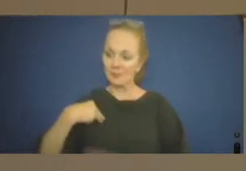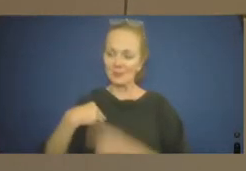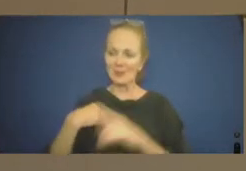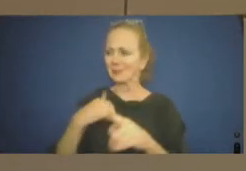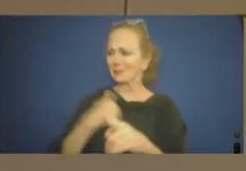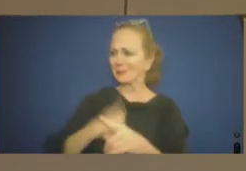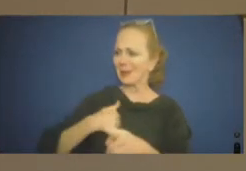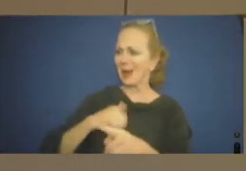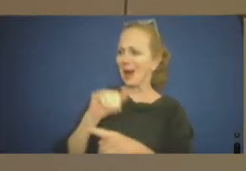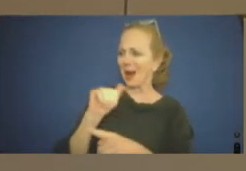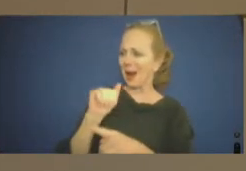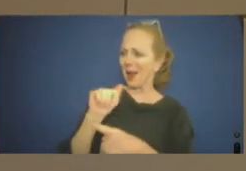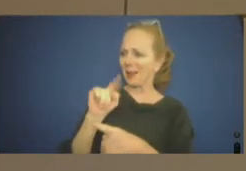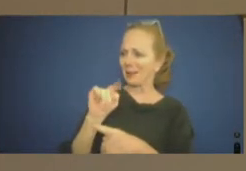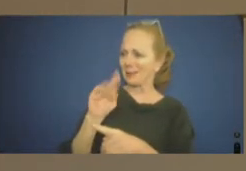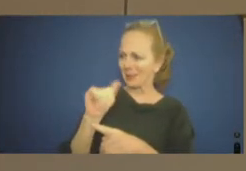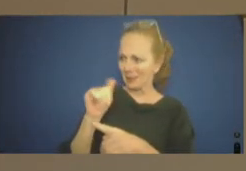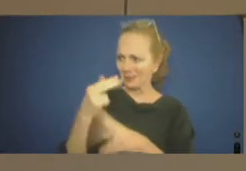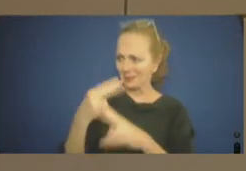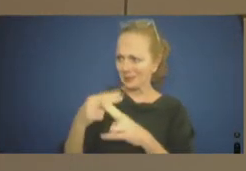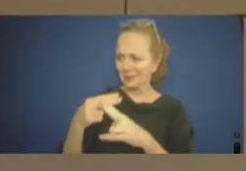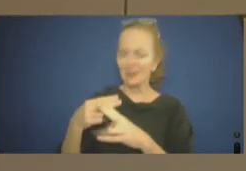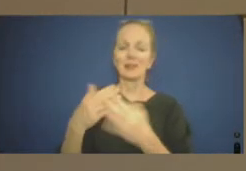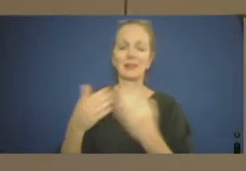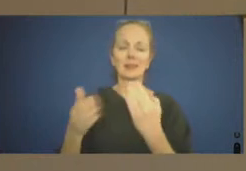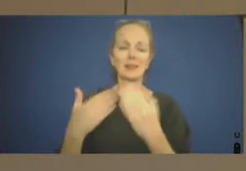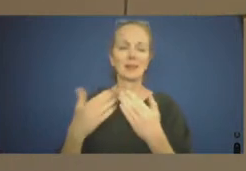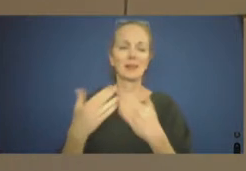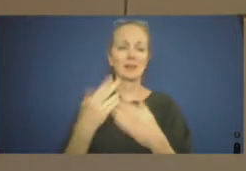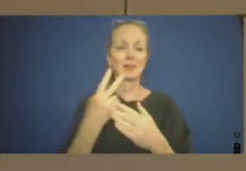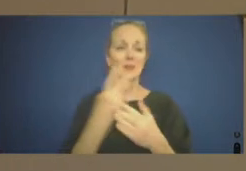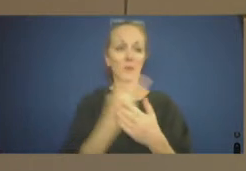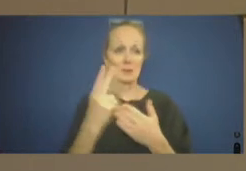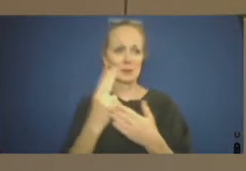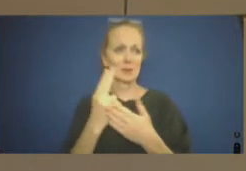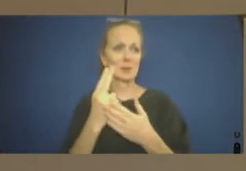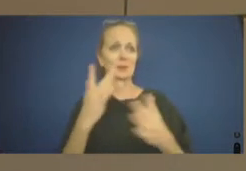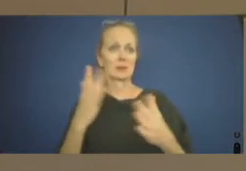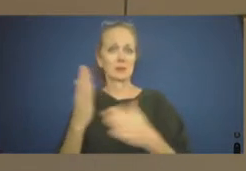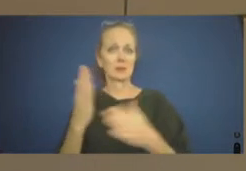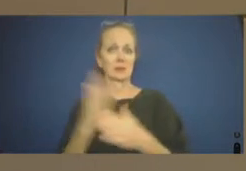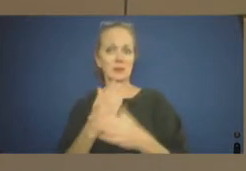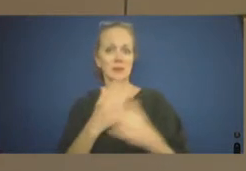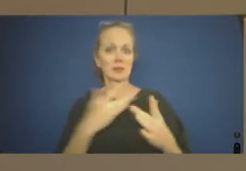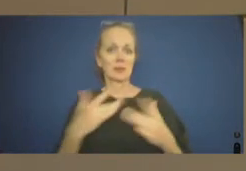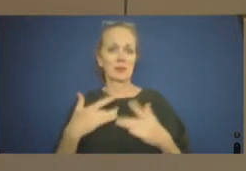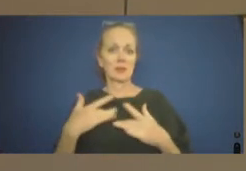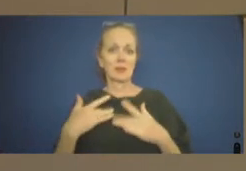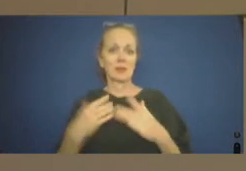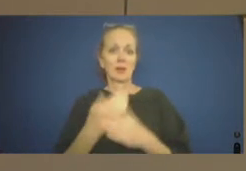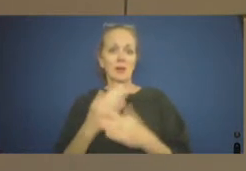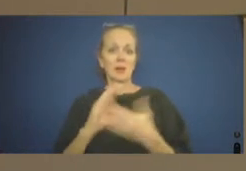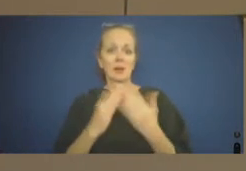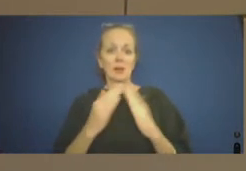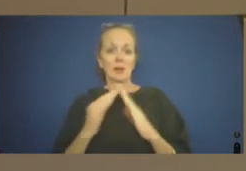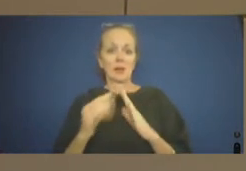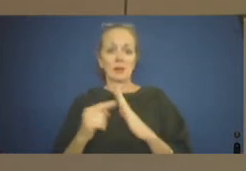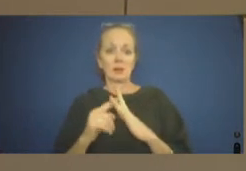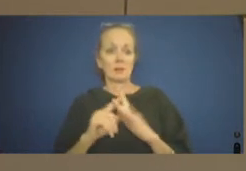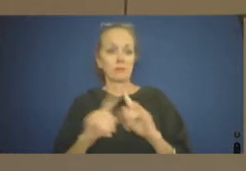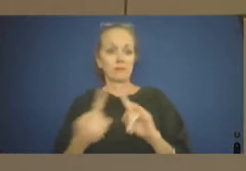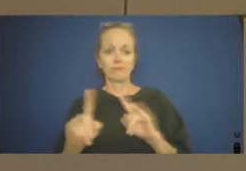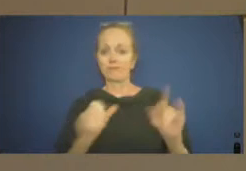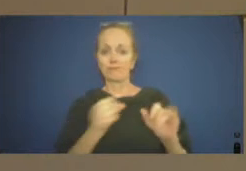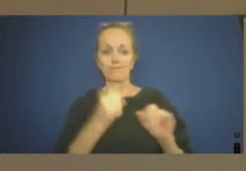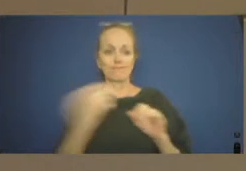Melina, a couple weeks ago, we shared concern about the growth in the city displacing small businesses,